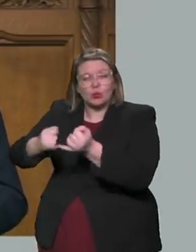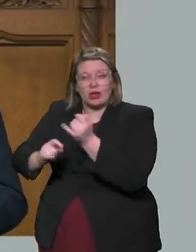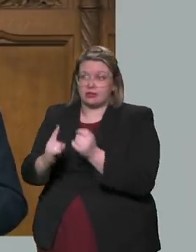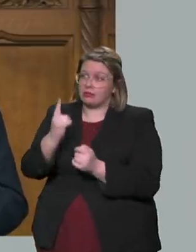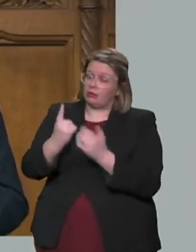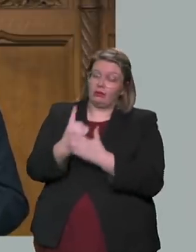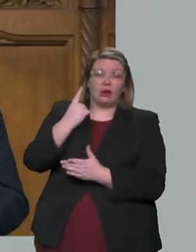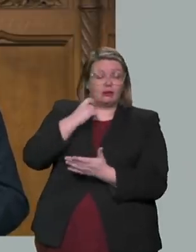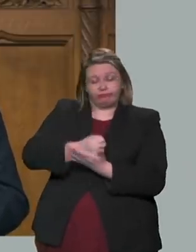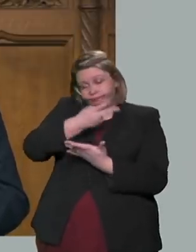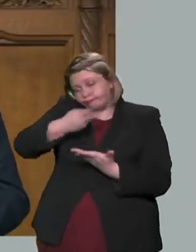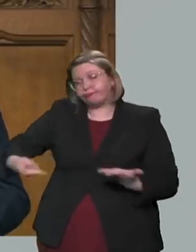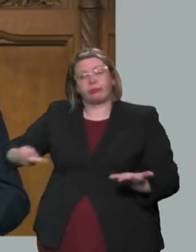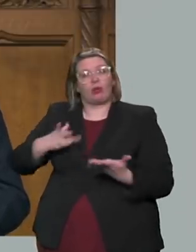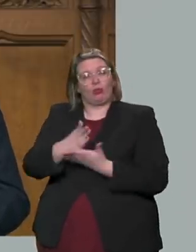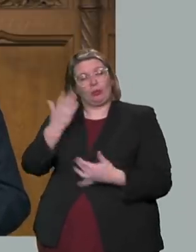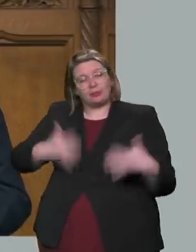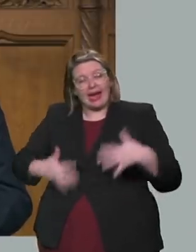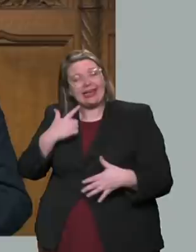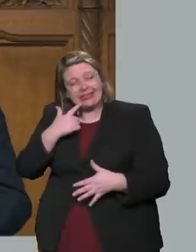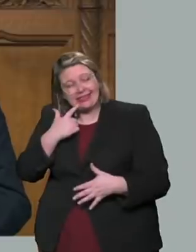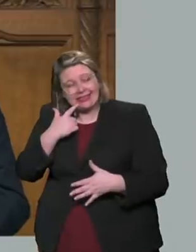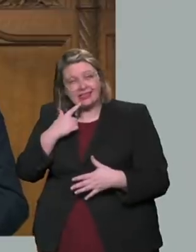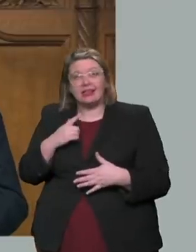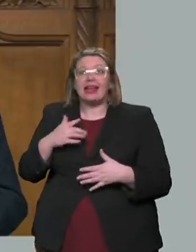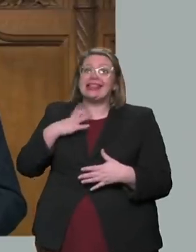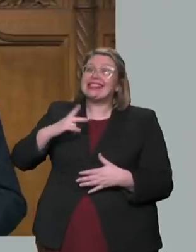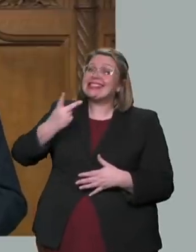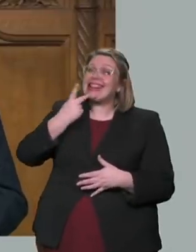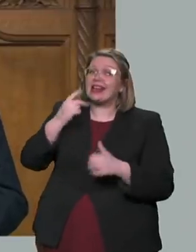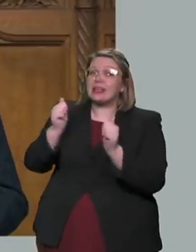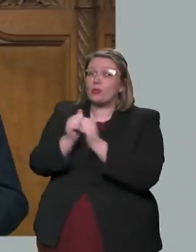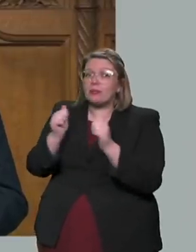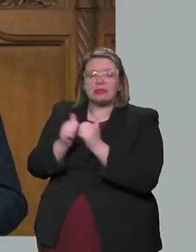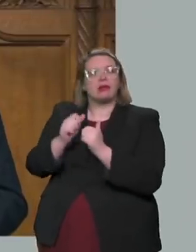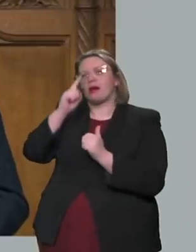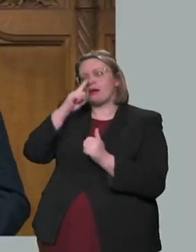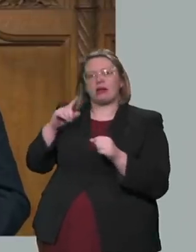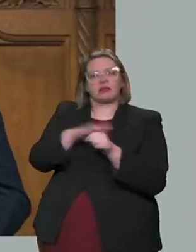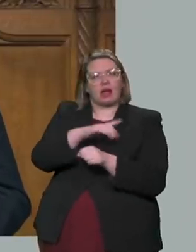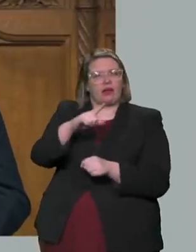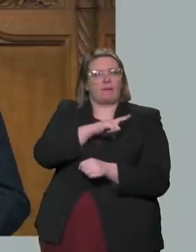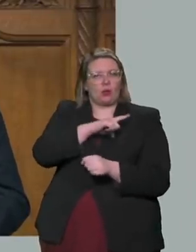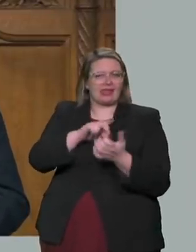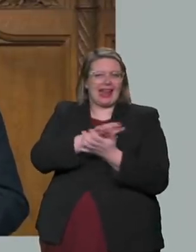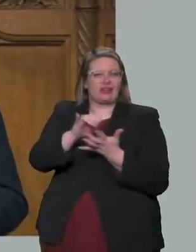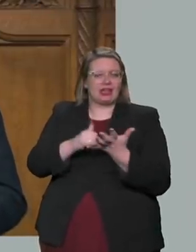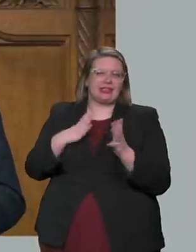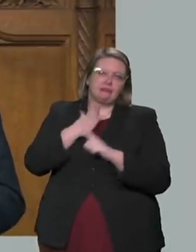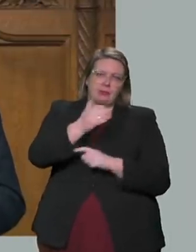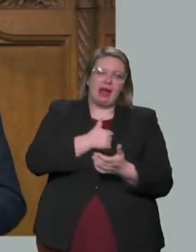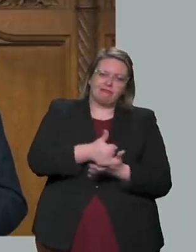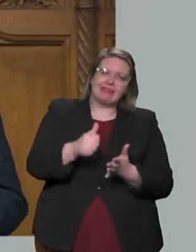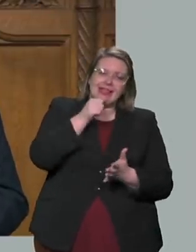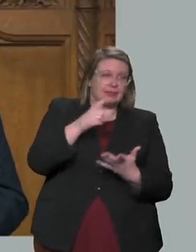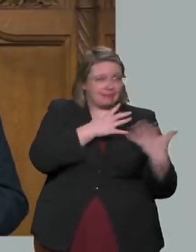The problem is not being dealt with because you need a second appointment, which isn't classed as an emergency and thus needs your regular dentist. Does